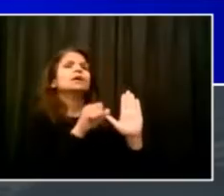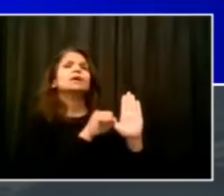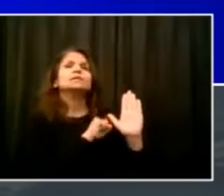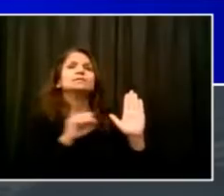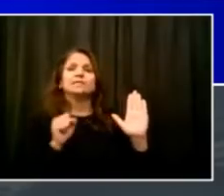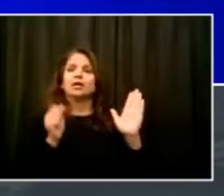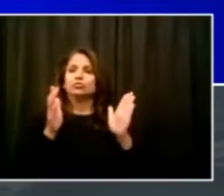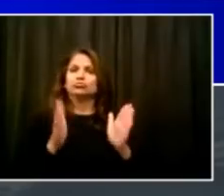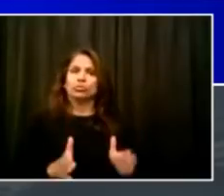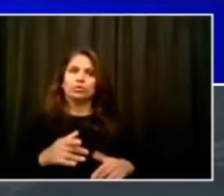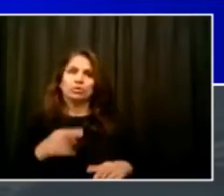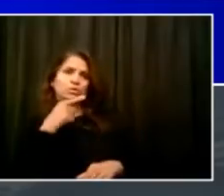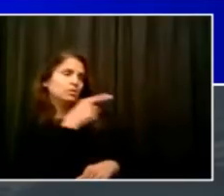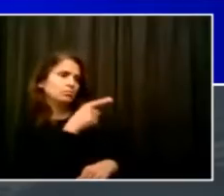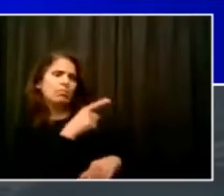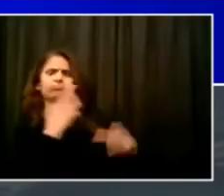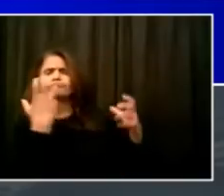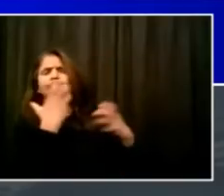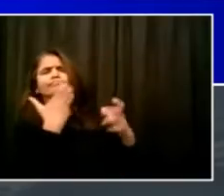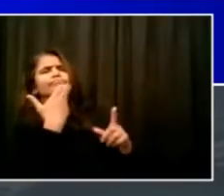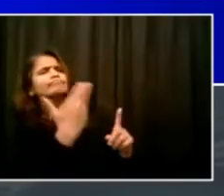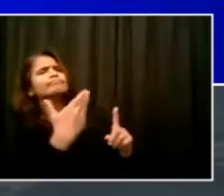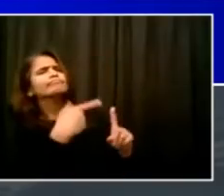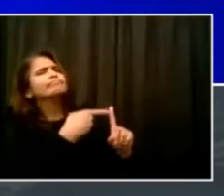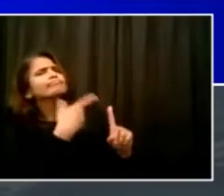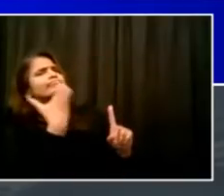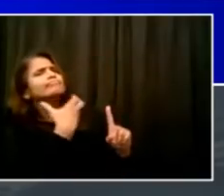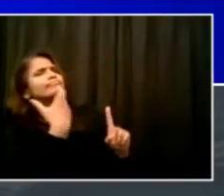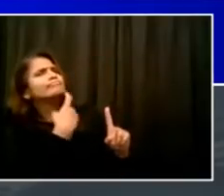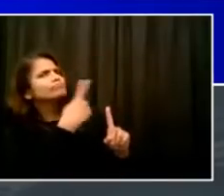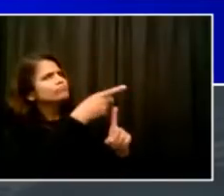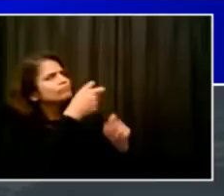help us with the stimulus that'll put us back on our feet.